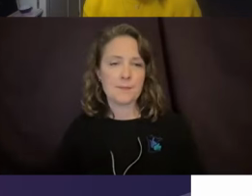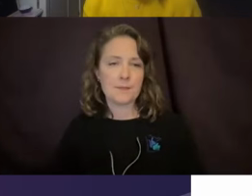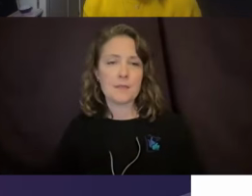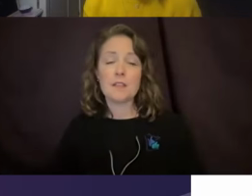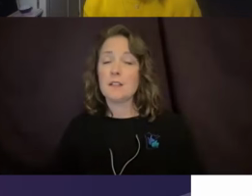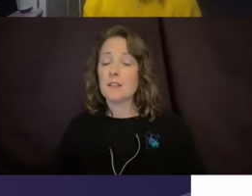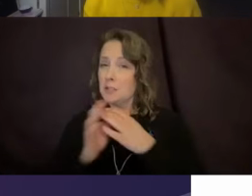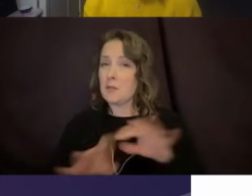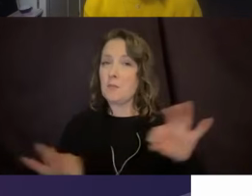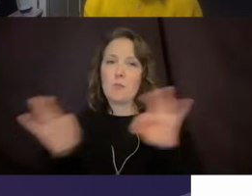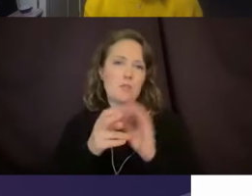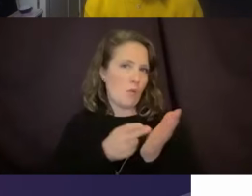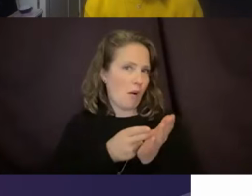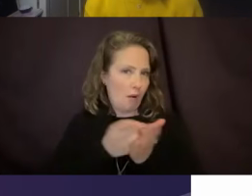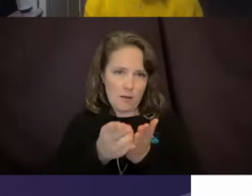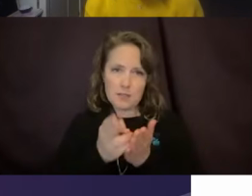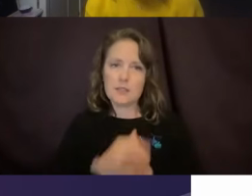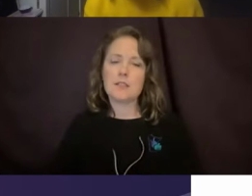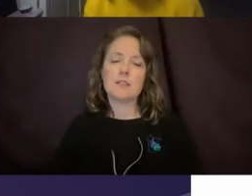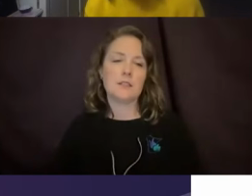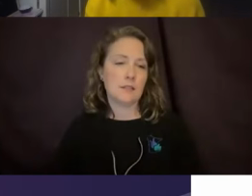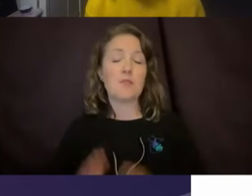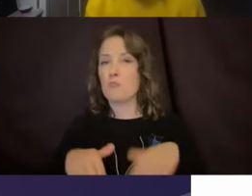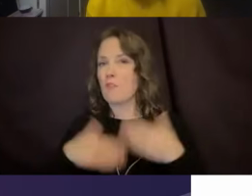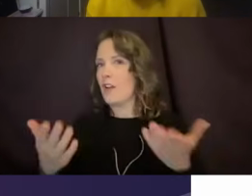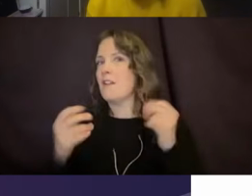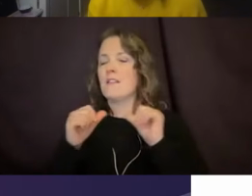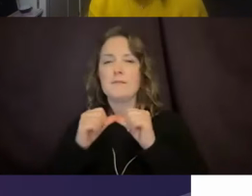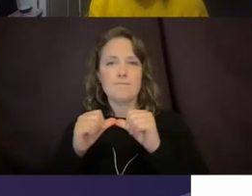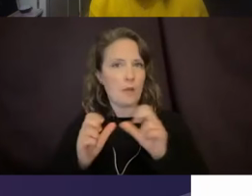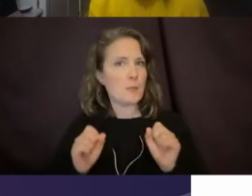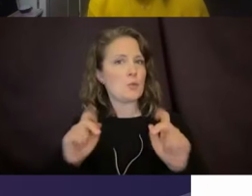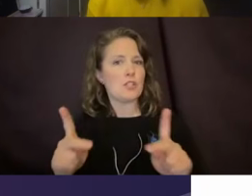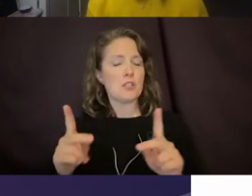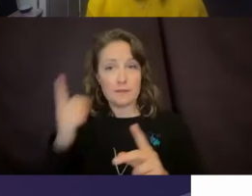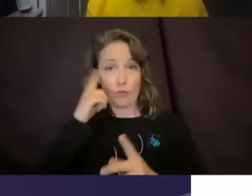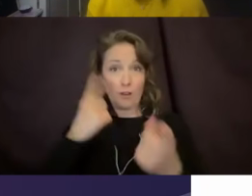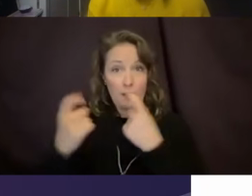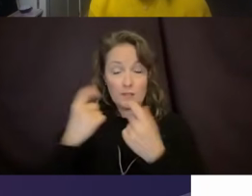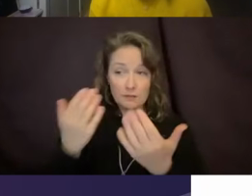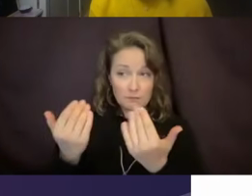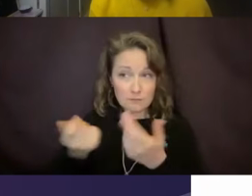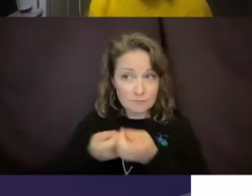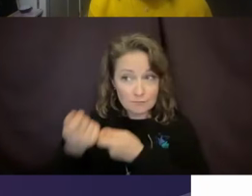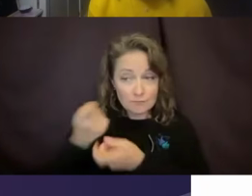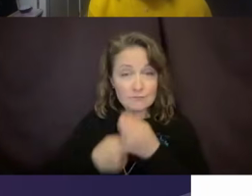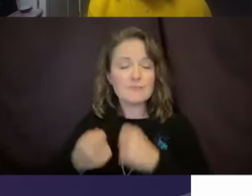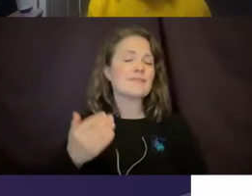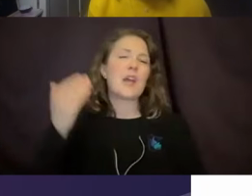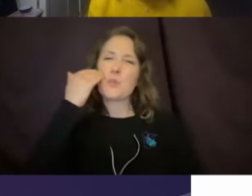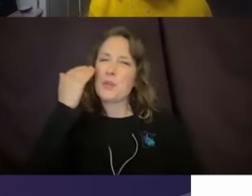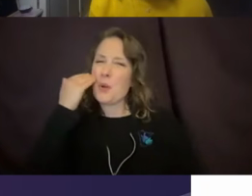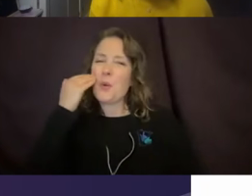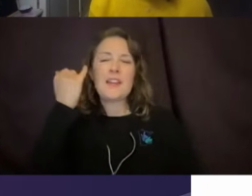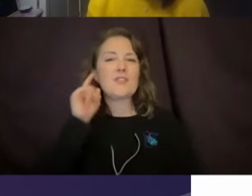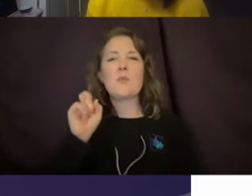with them. Again, providing those continual opportunities to ask questions is huge, because we know from working with children, if you ask them